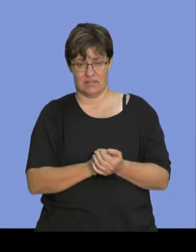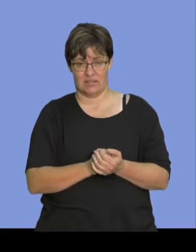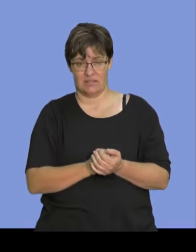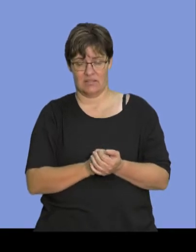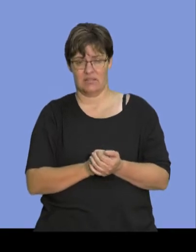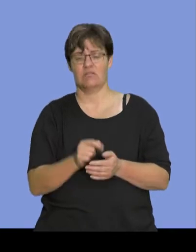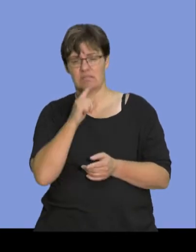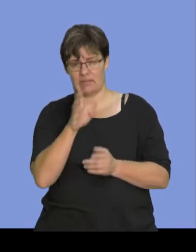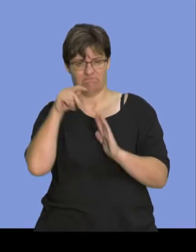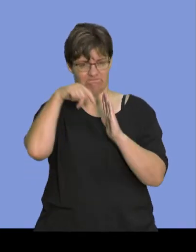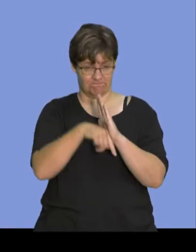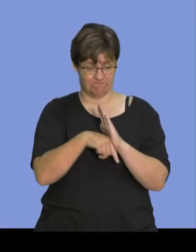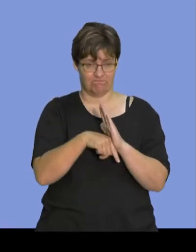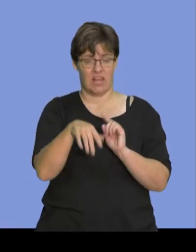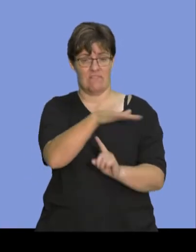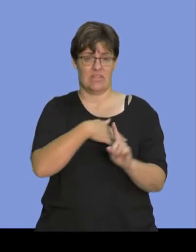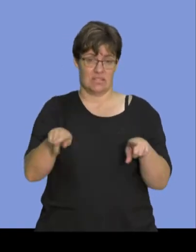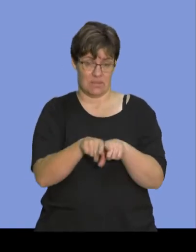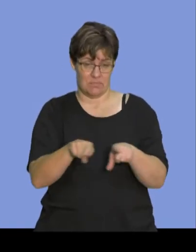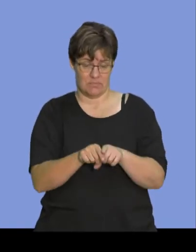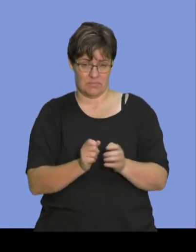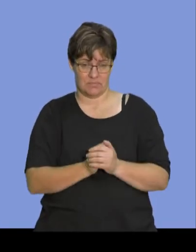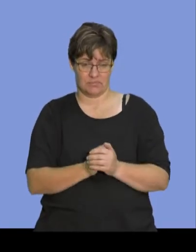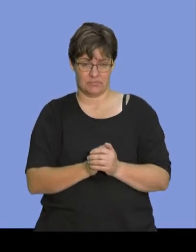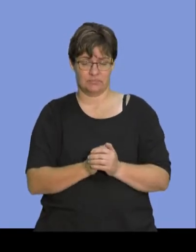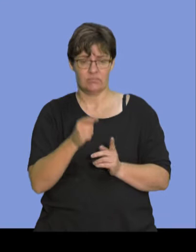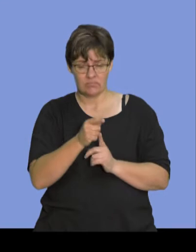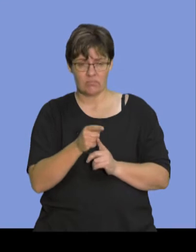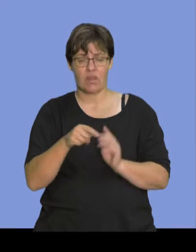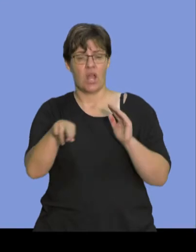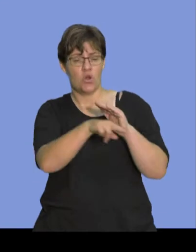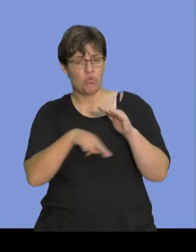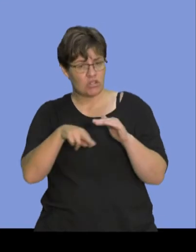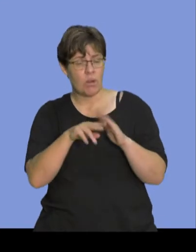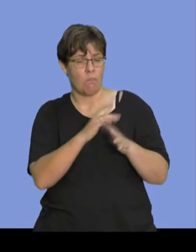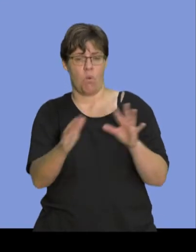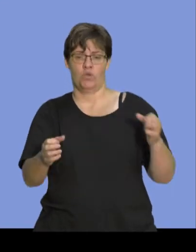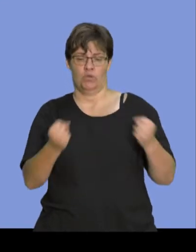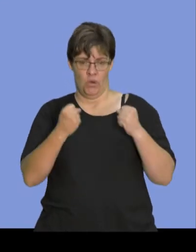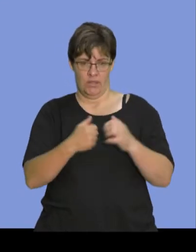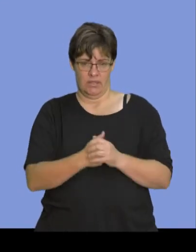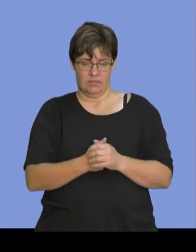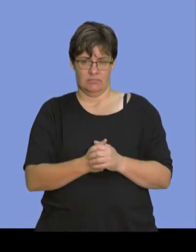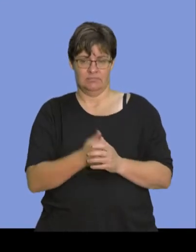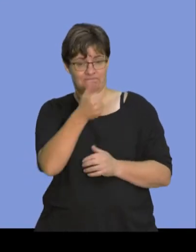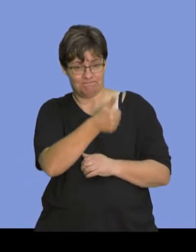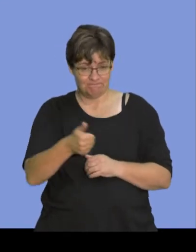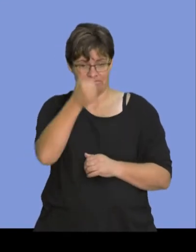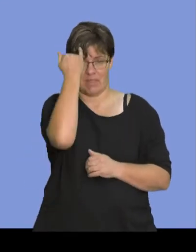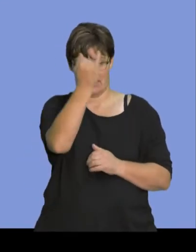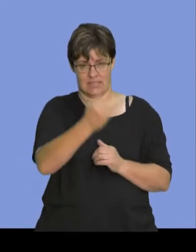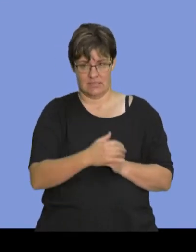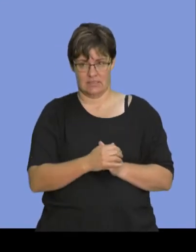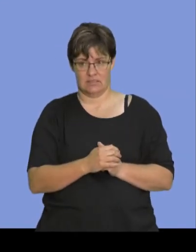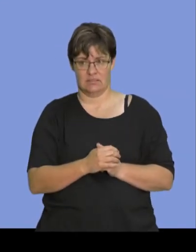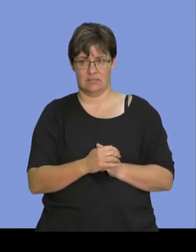field is weak. We're still talking about the density of the field as well. So a magnetic pole is a region where the field is strong.